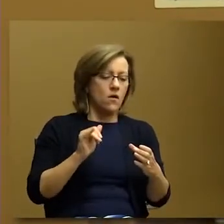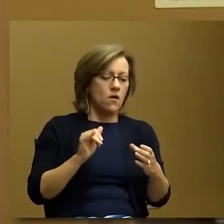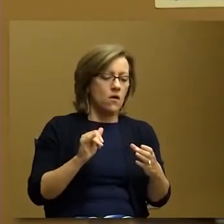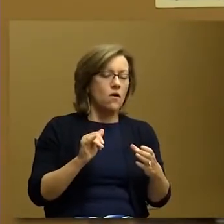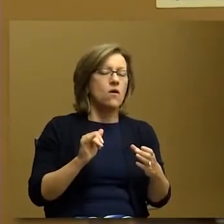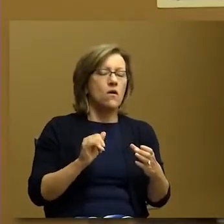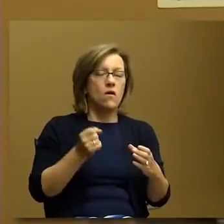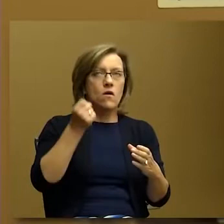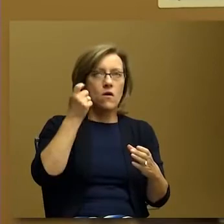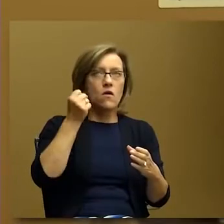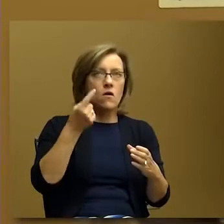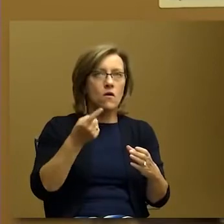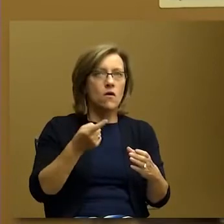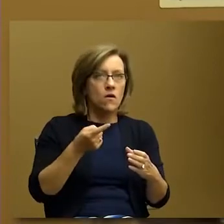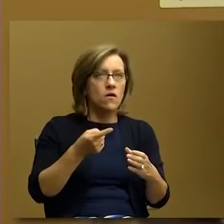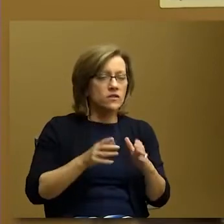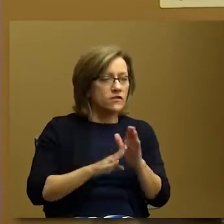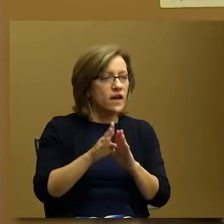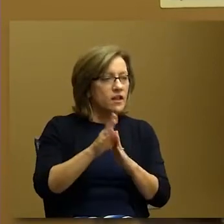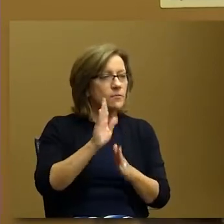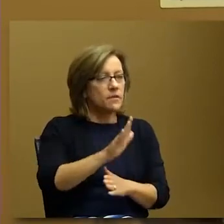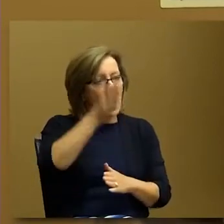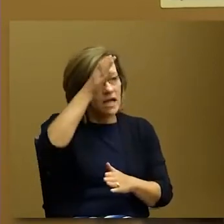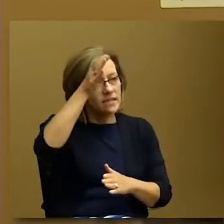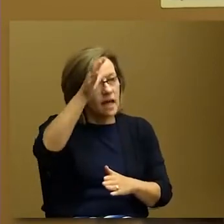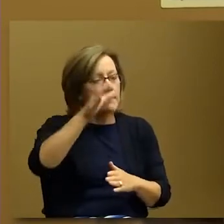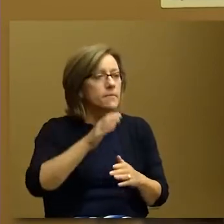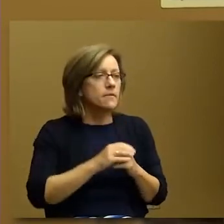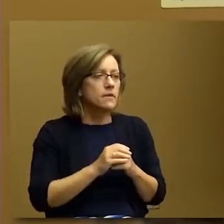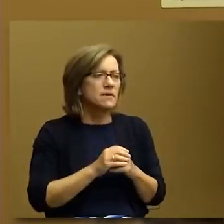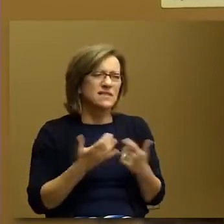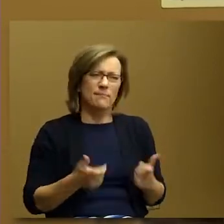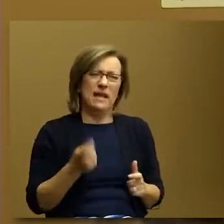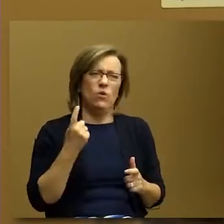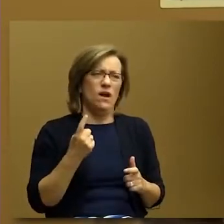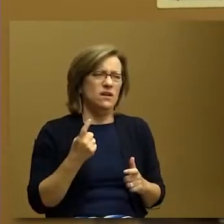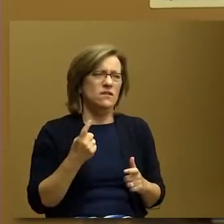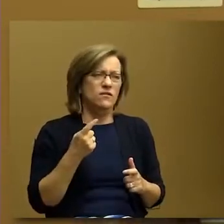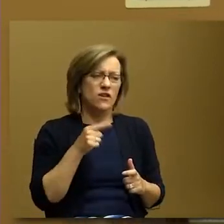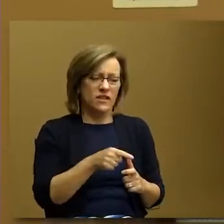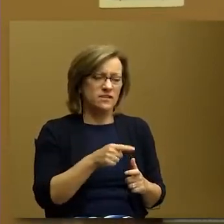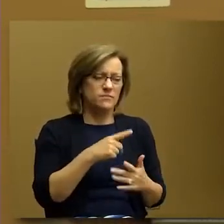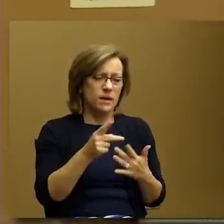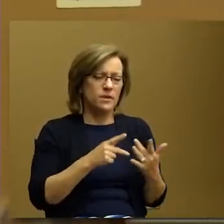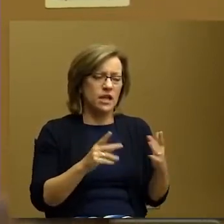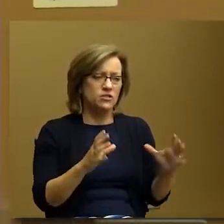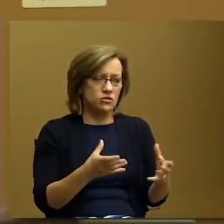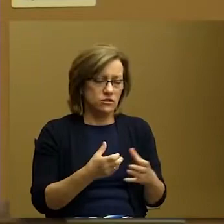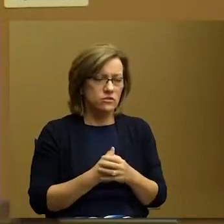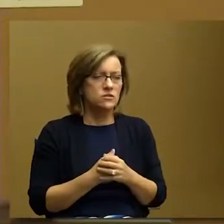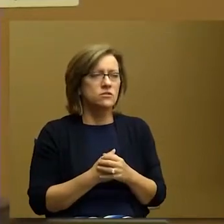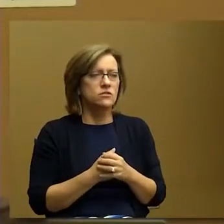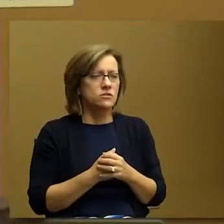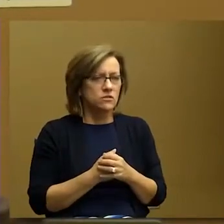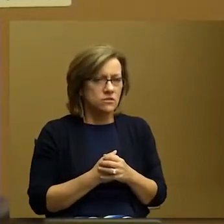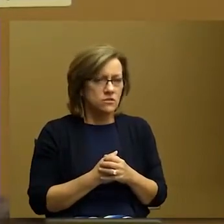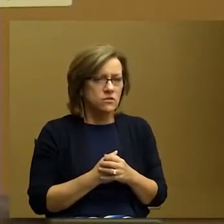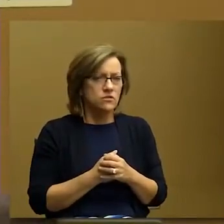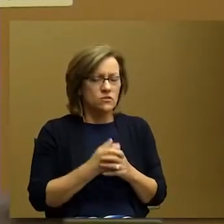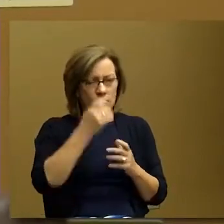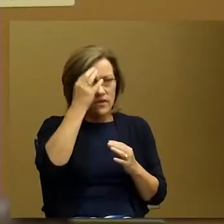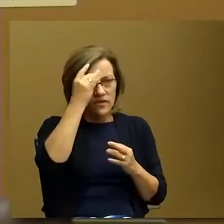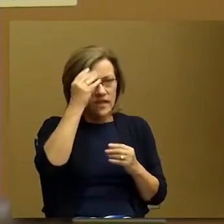in concept development, which is also a biggie for this population, and really thinking